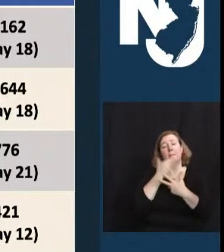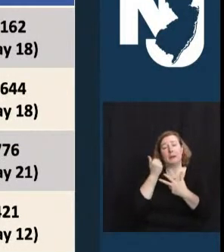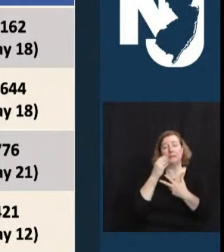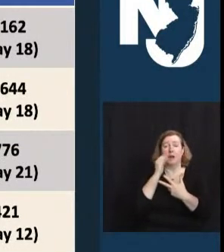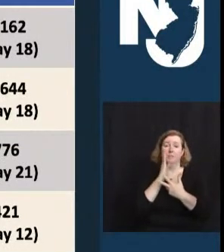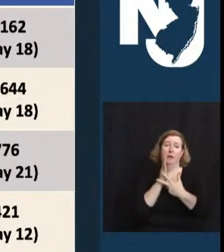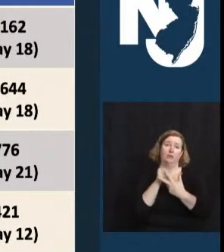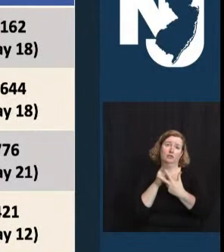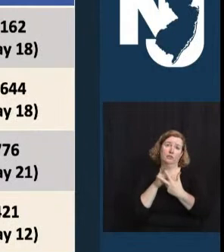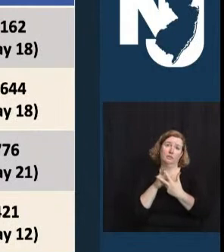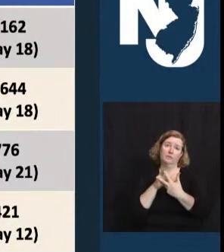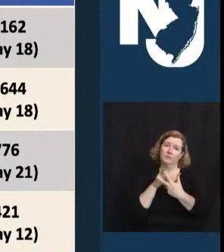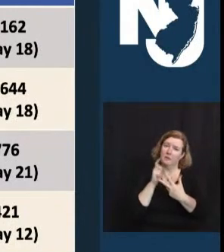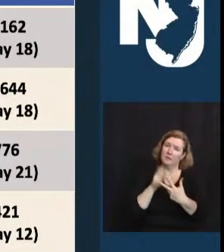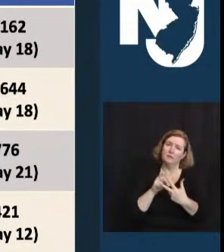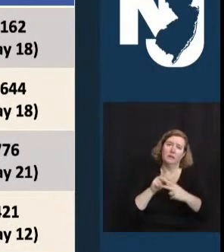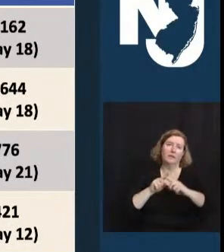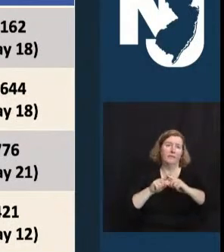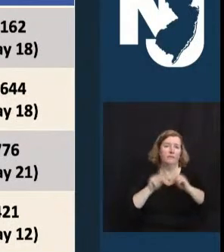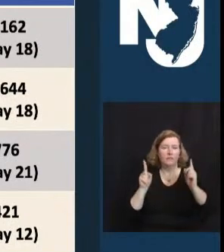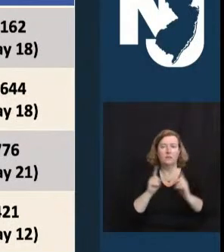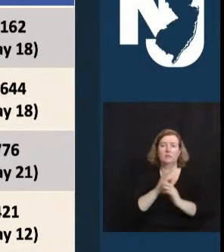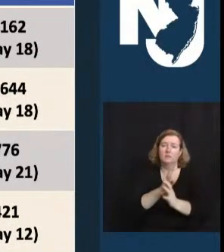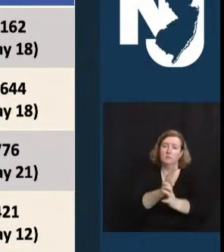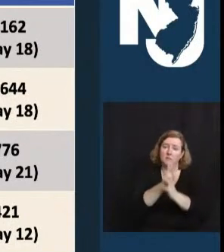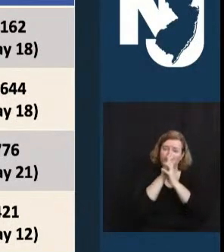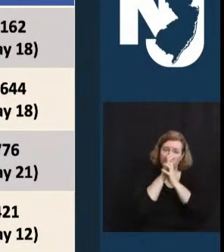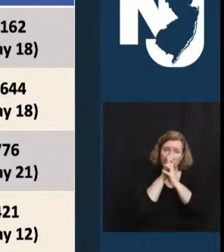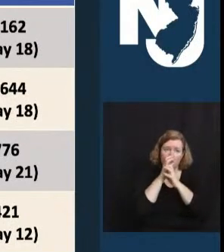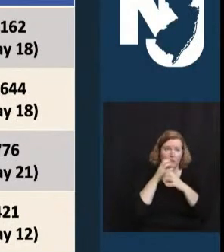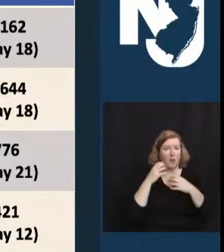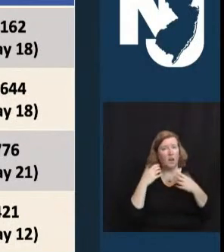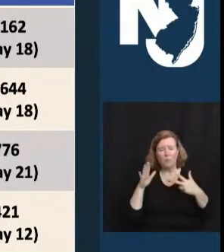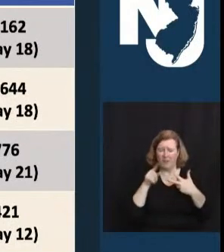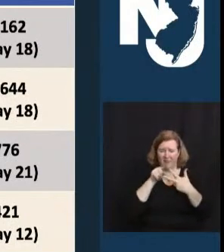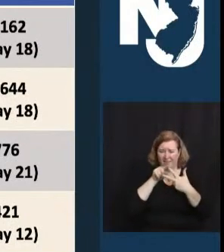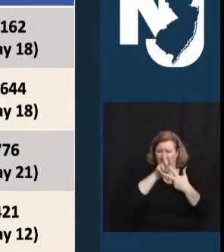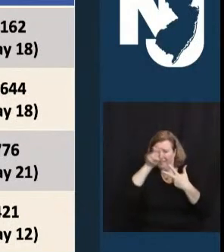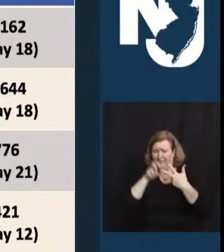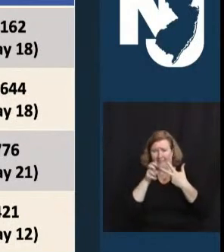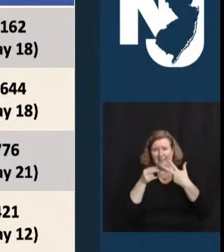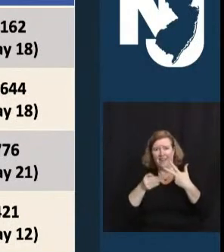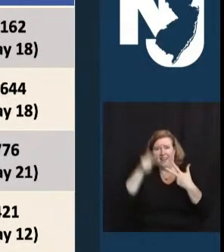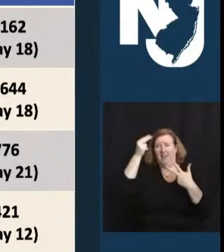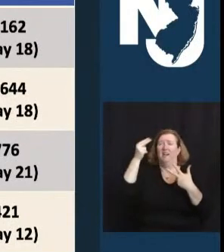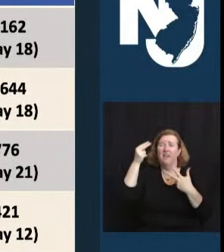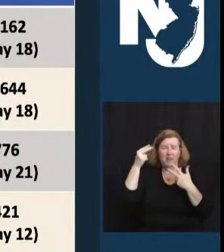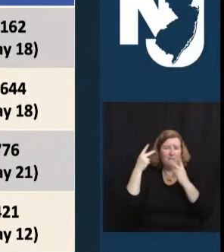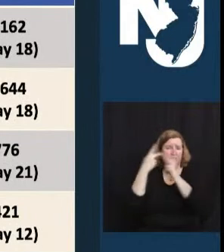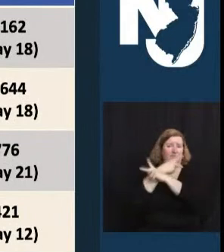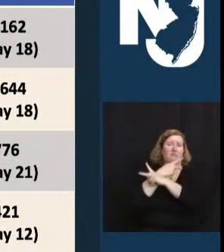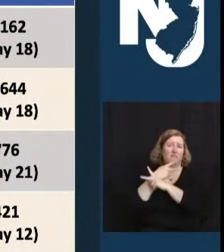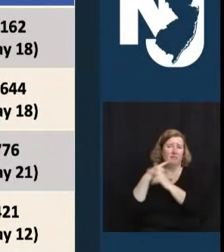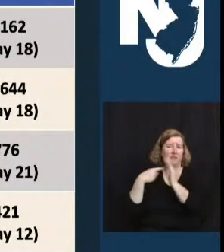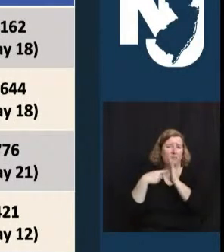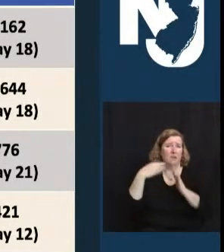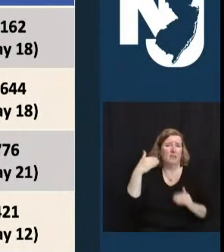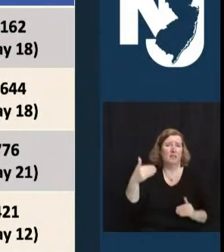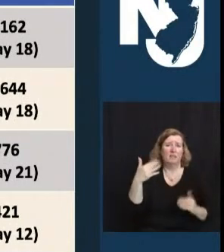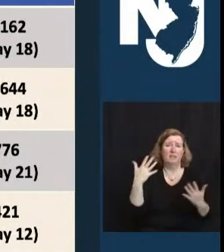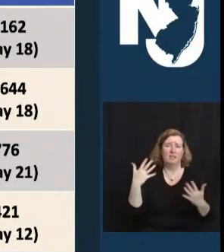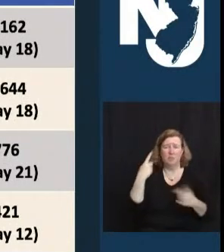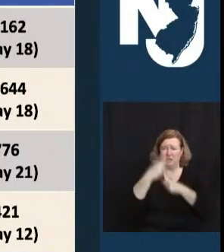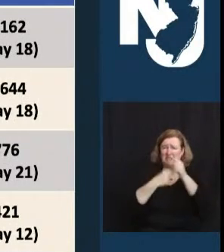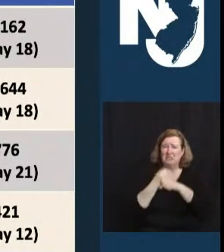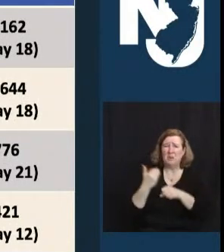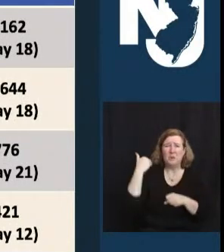high case model from becoming a reality. I repeat that conversation I had a year ago with Ron Klain, talking about modeling